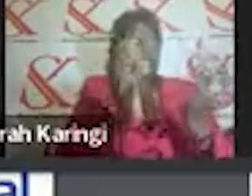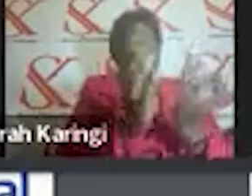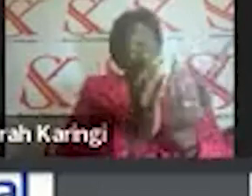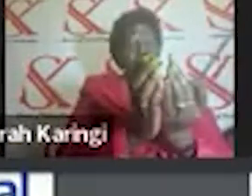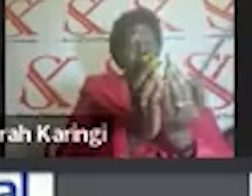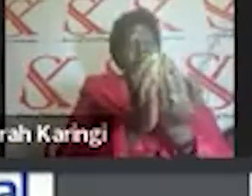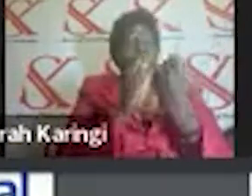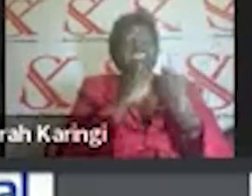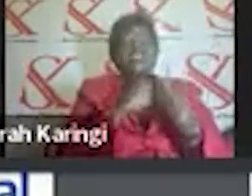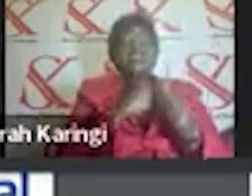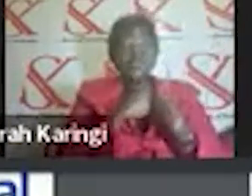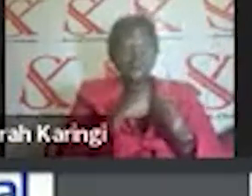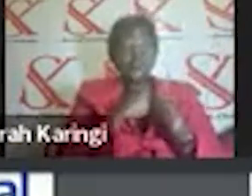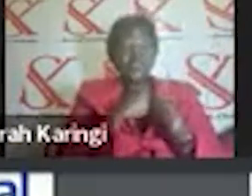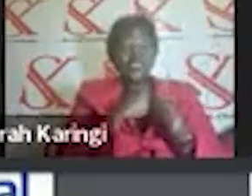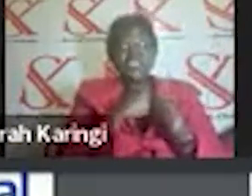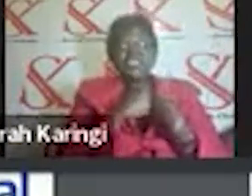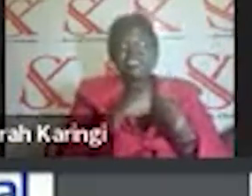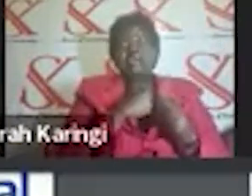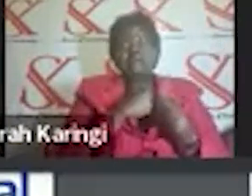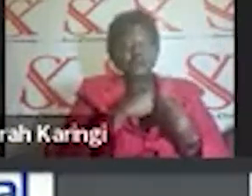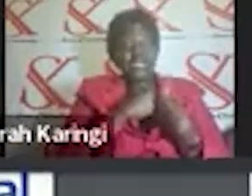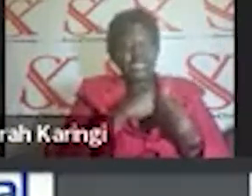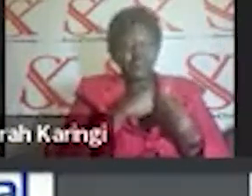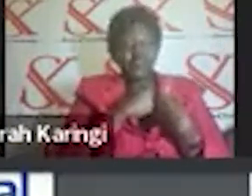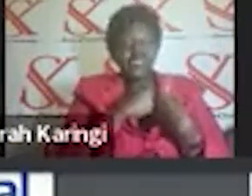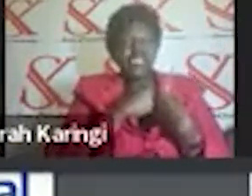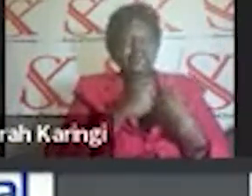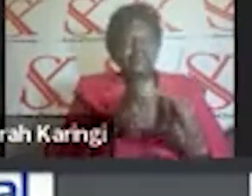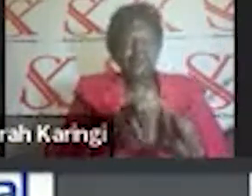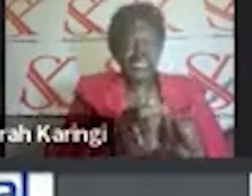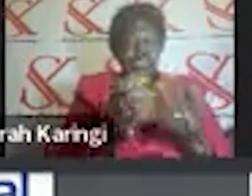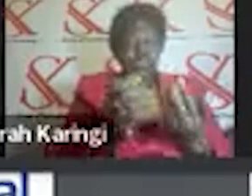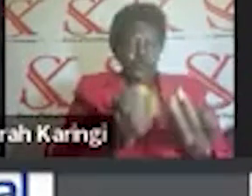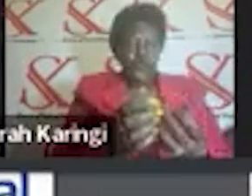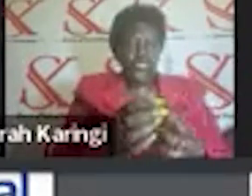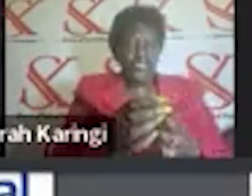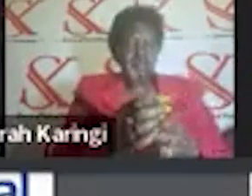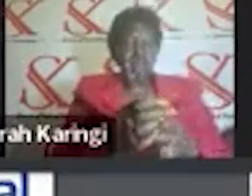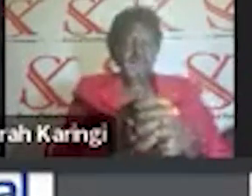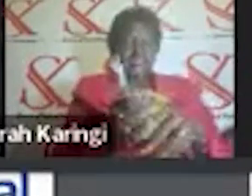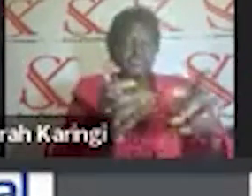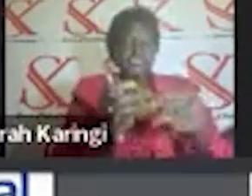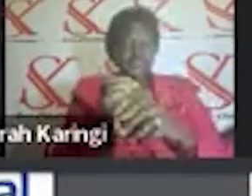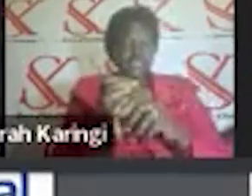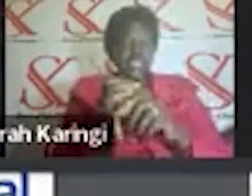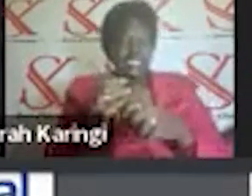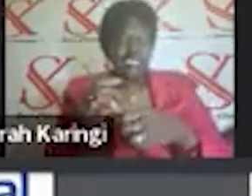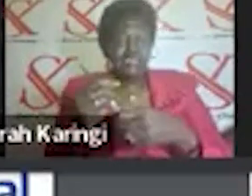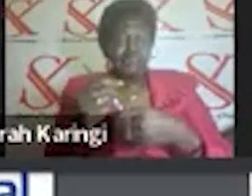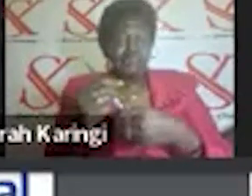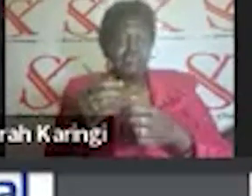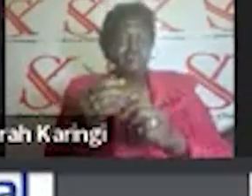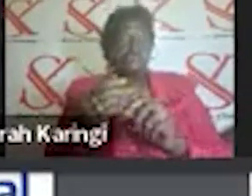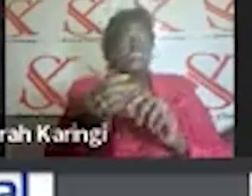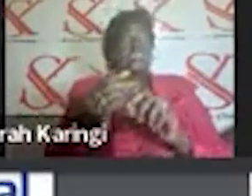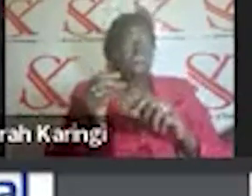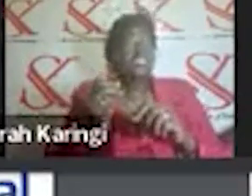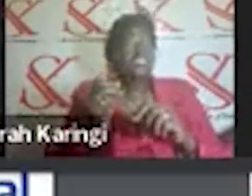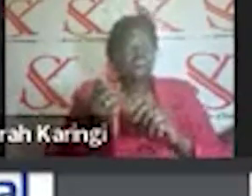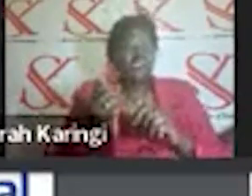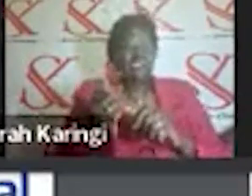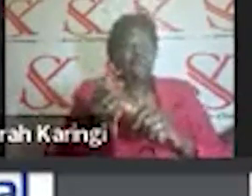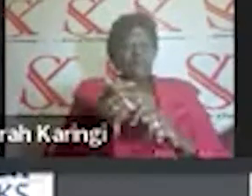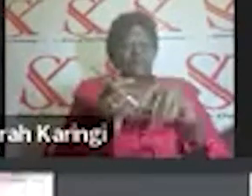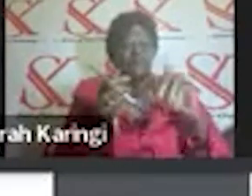not only grow people, but it has also helped me because, of course, I make money through it. So let's go to the next slide. So with the